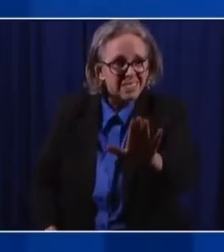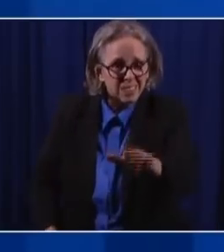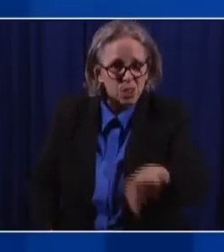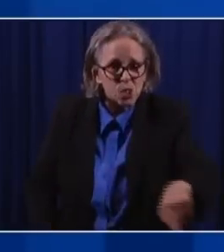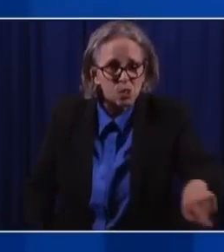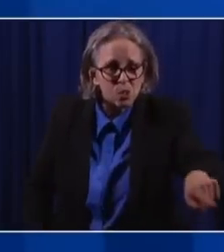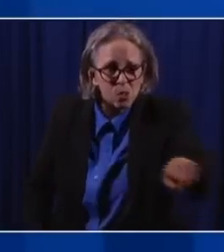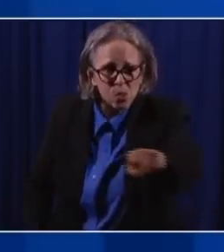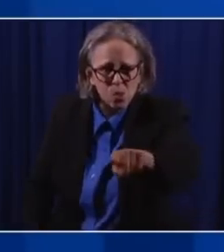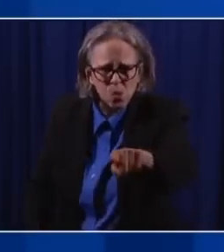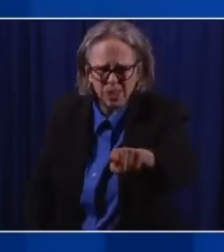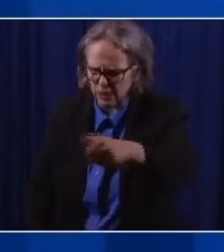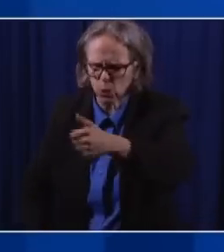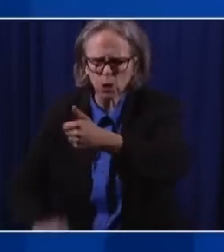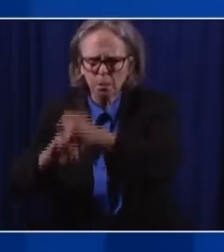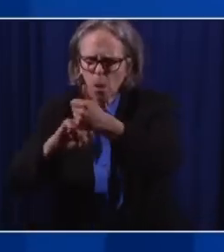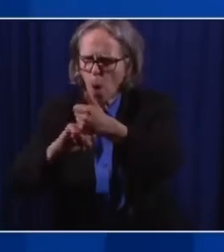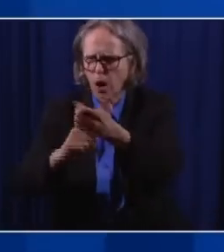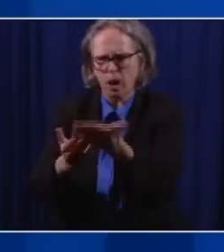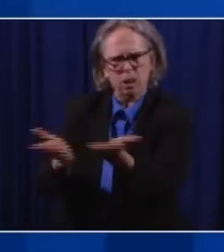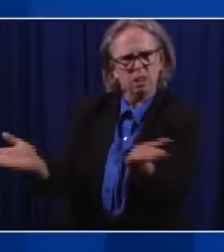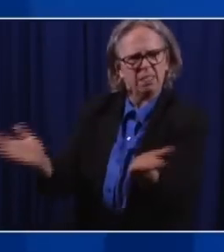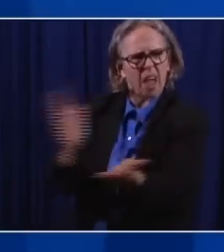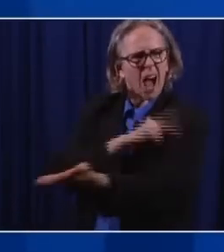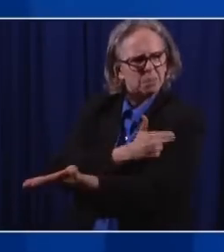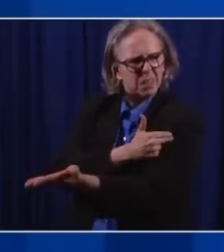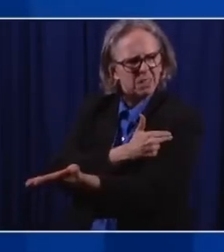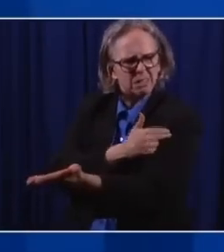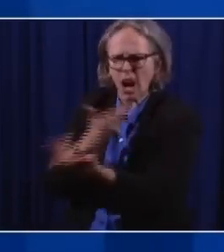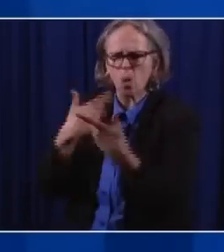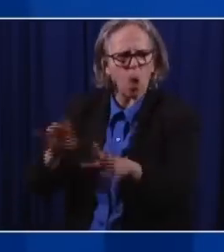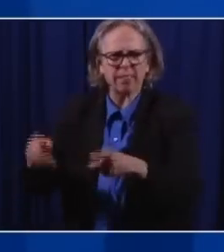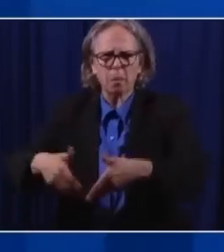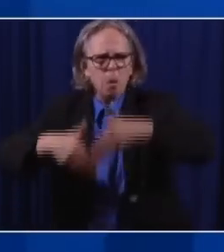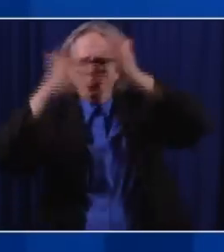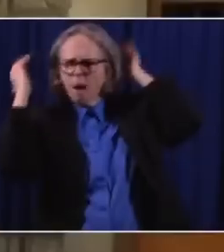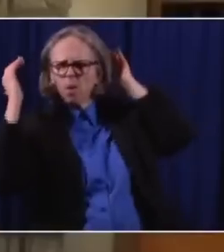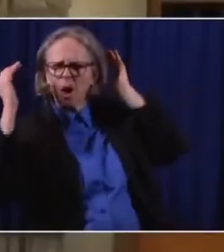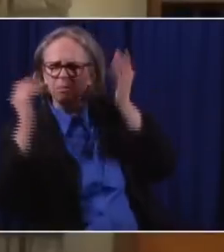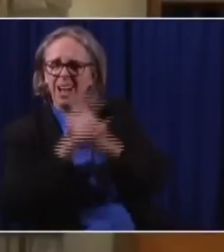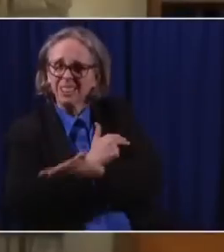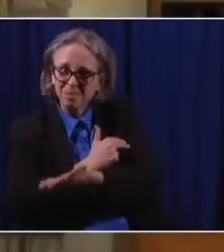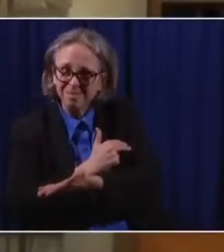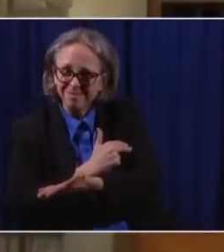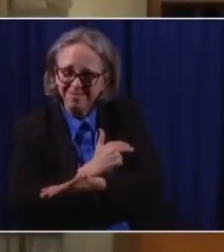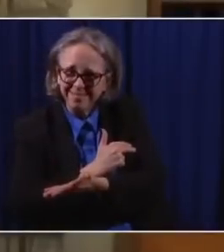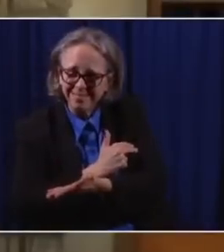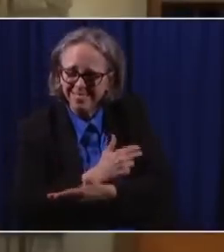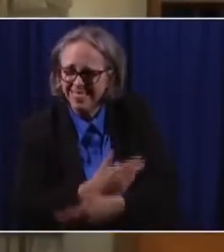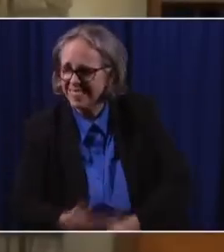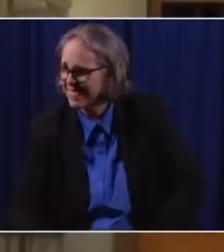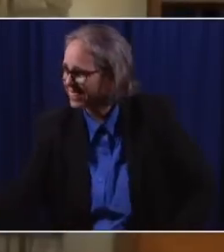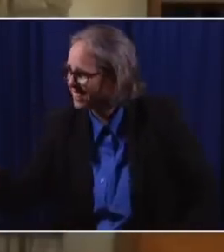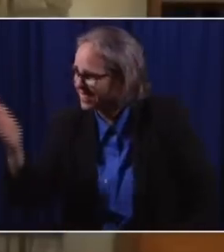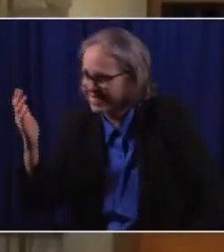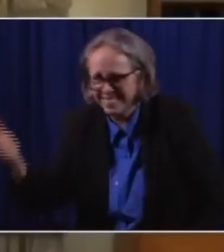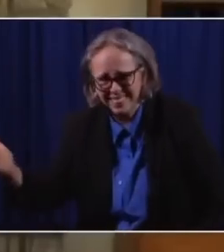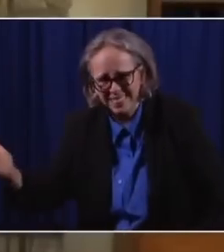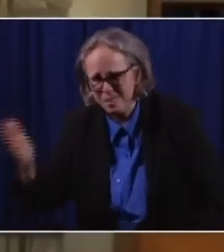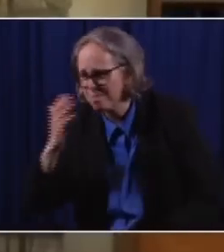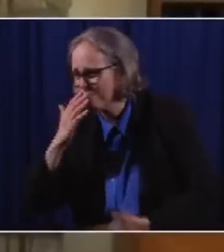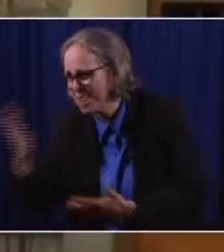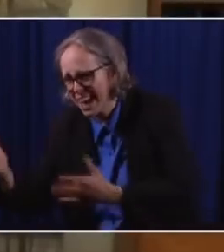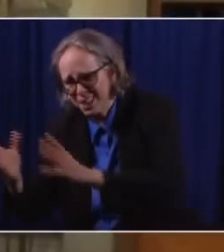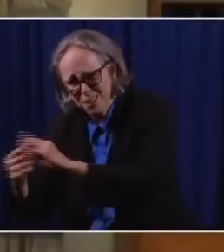so they don't become overwhelmed. Well, Doctor, thank you very, very much. What the public does not know,